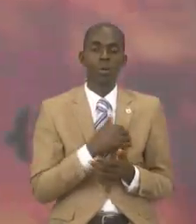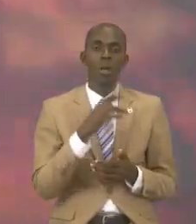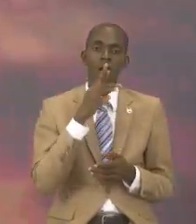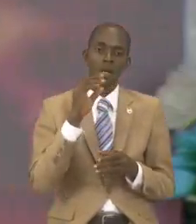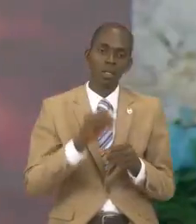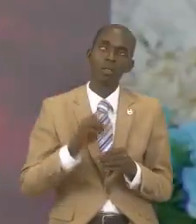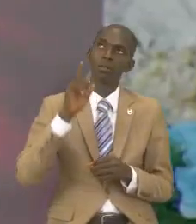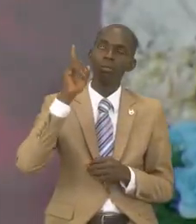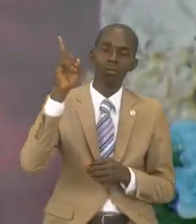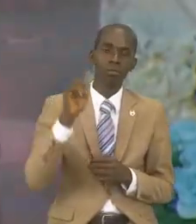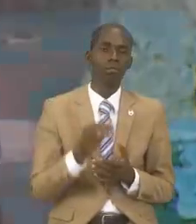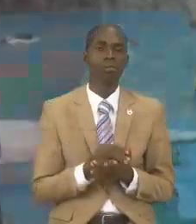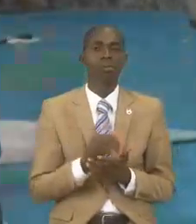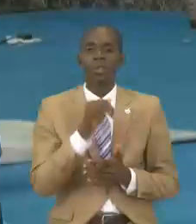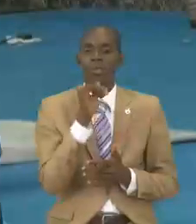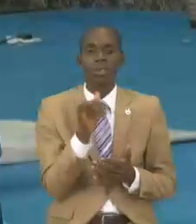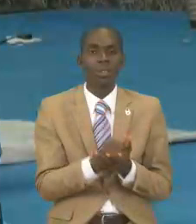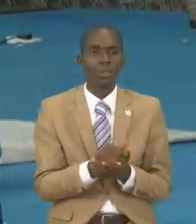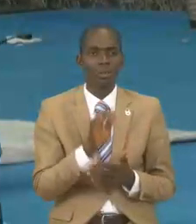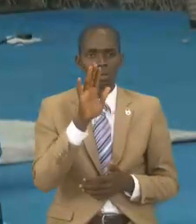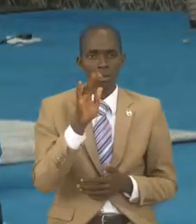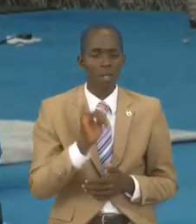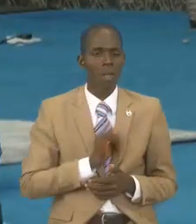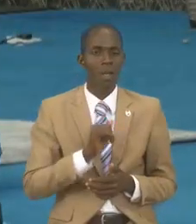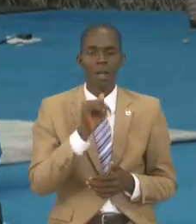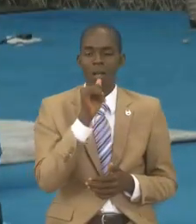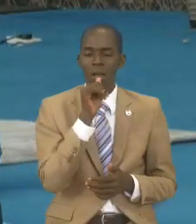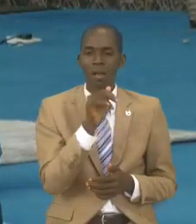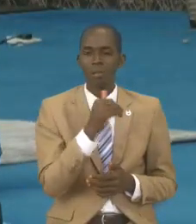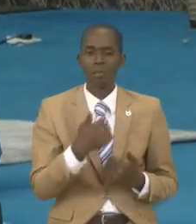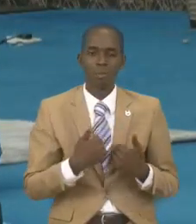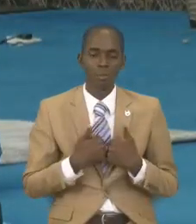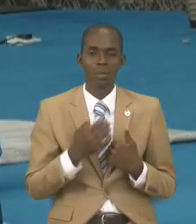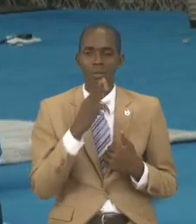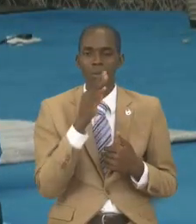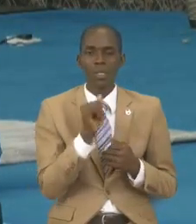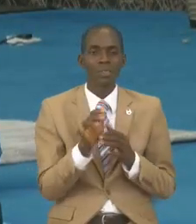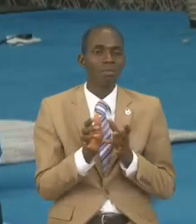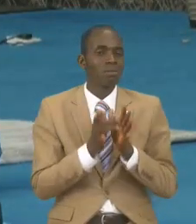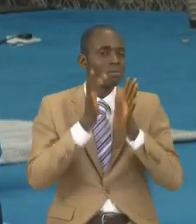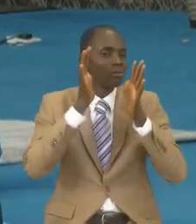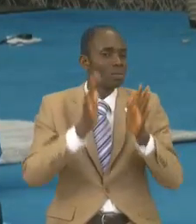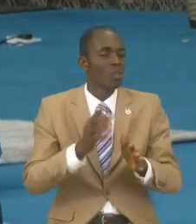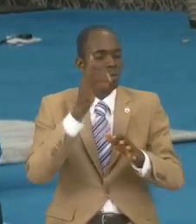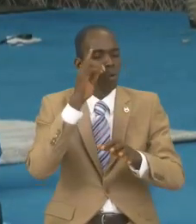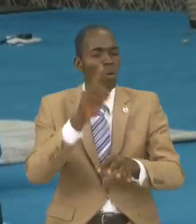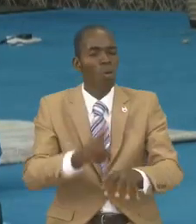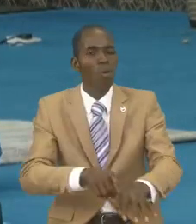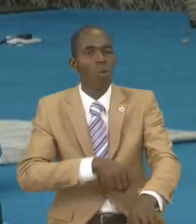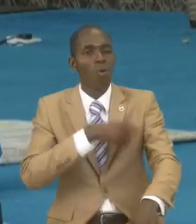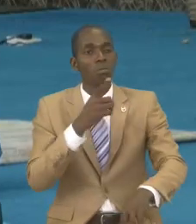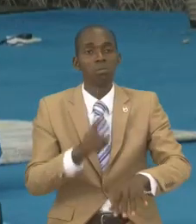I've been in Christianity for since a long time. That doesn't cut